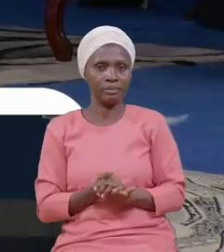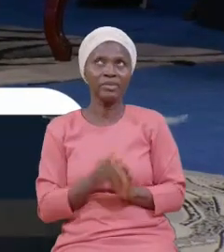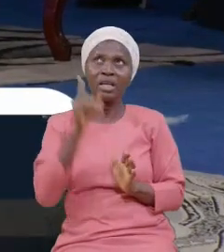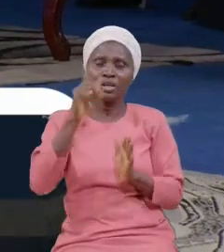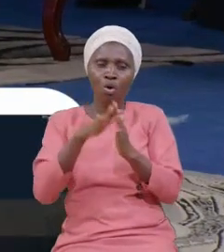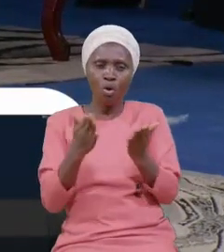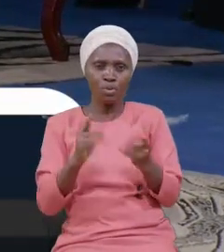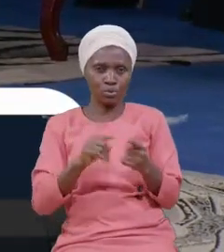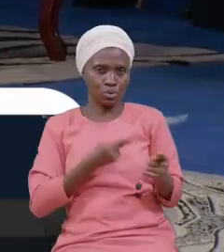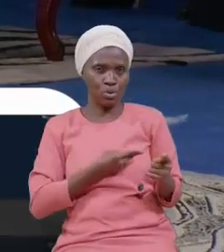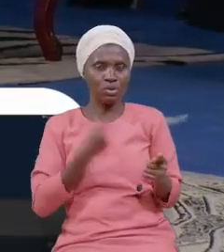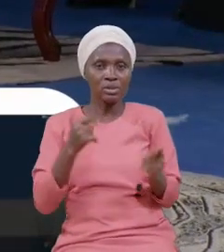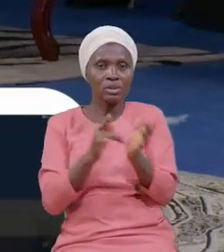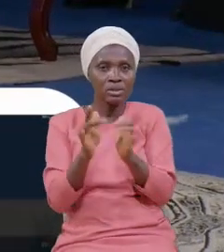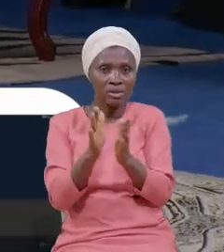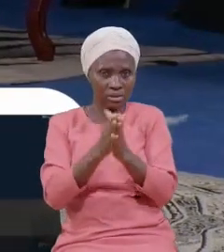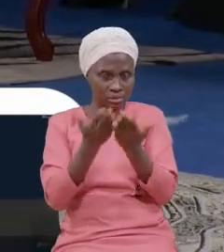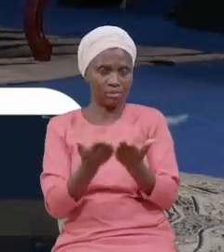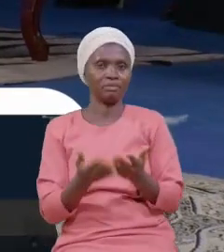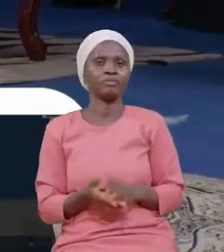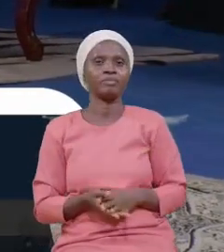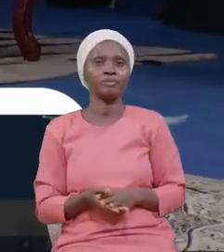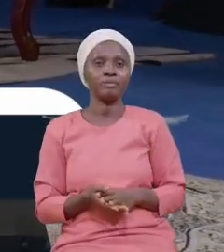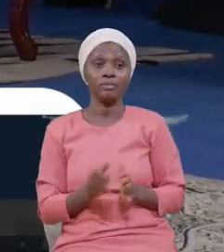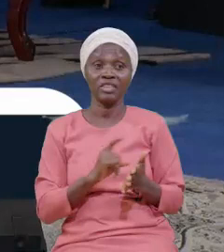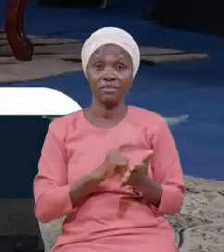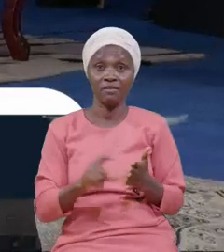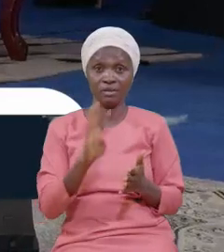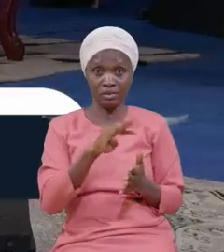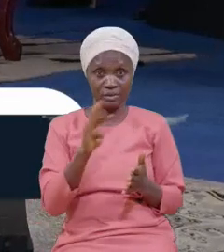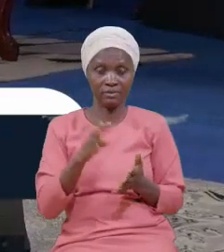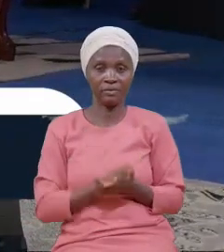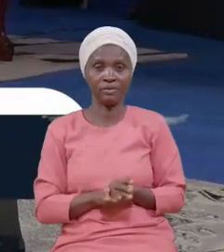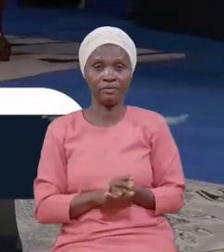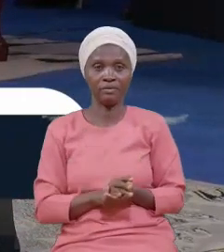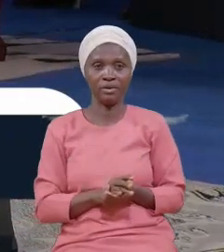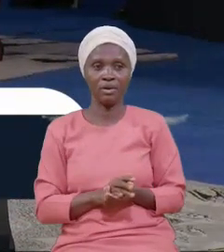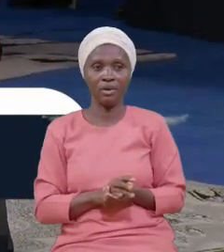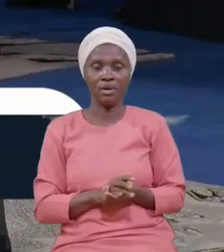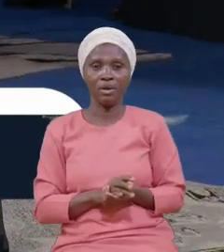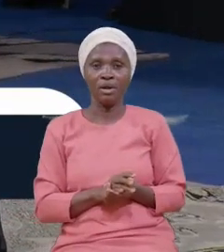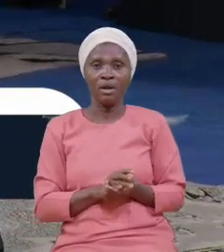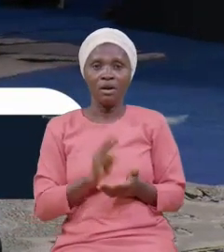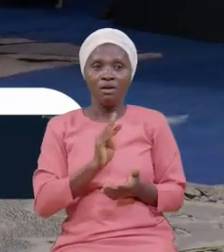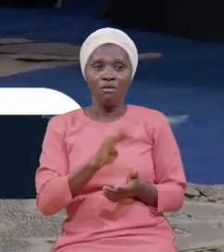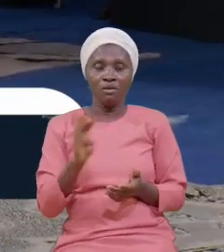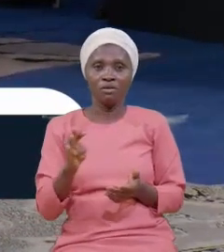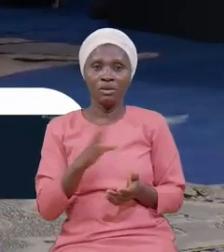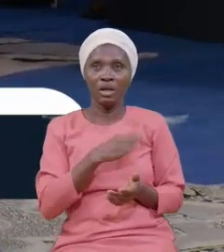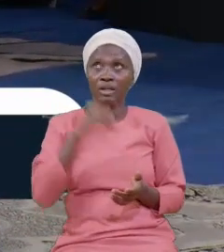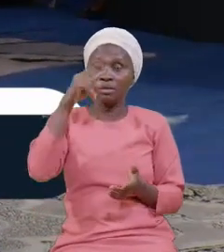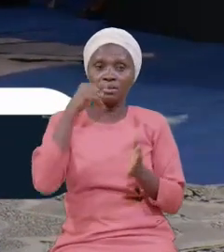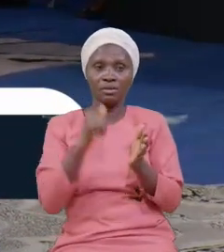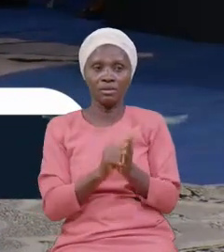us the scriptures. Look at verse 44. In verse 44, and he said unto